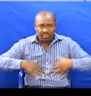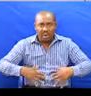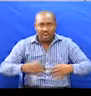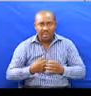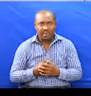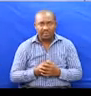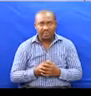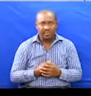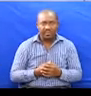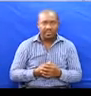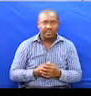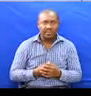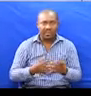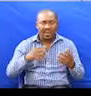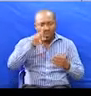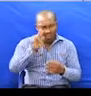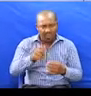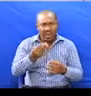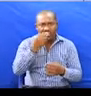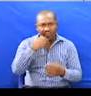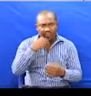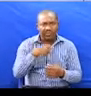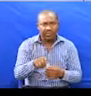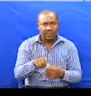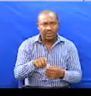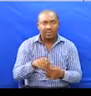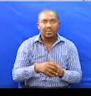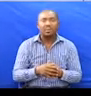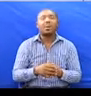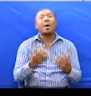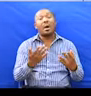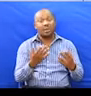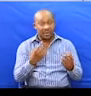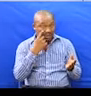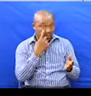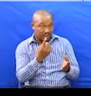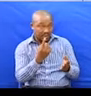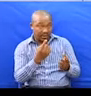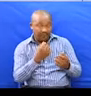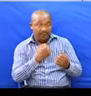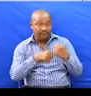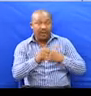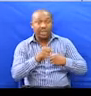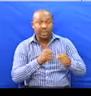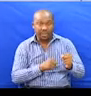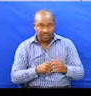food that contains lipids? That is the function of what? Lipids. Functions